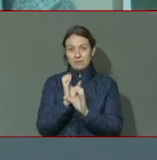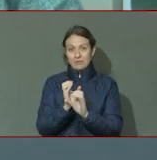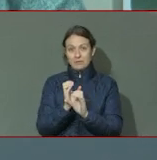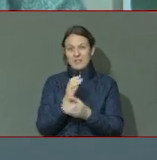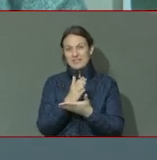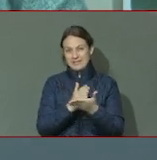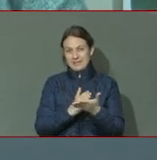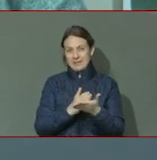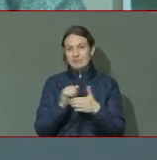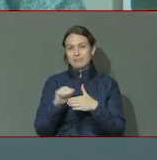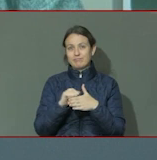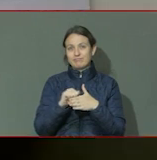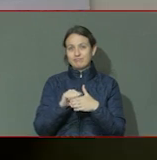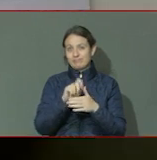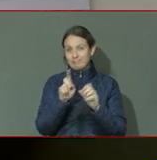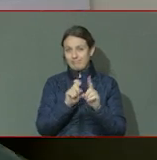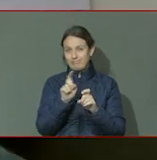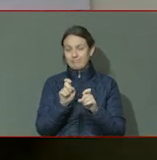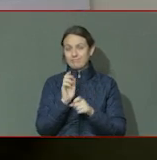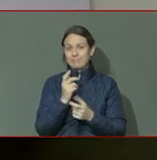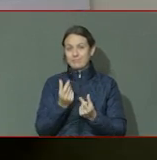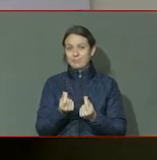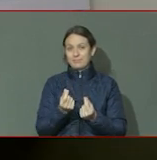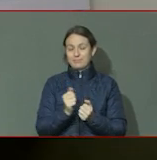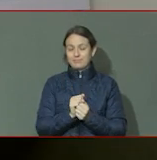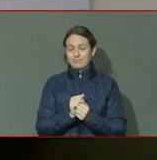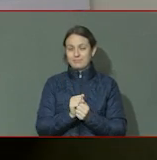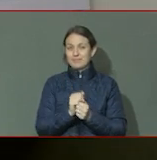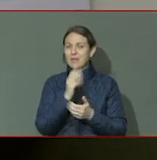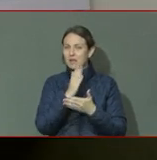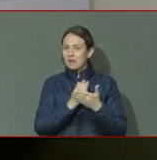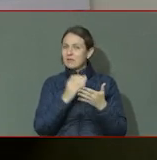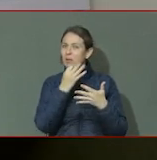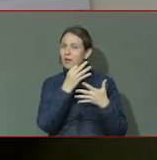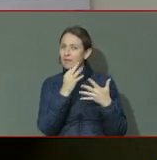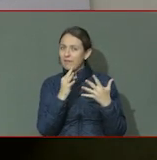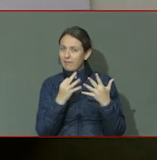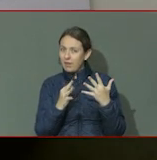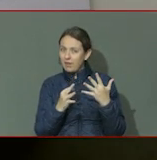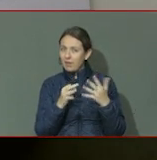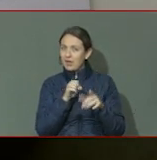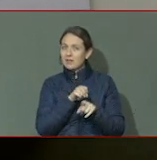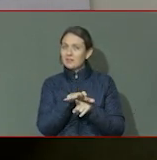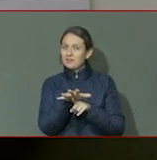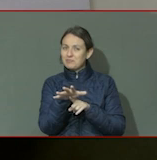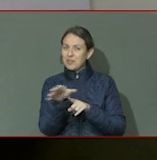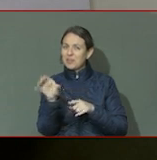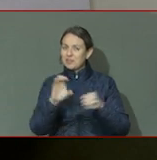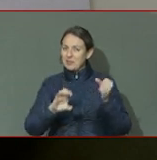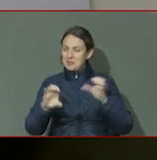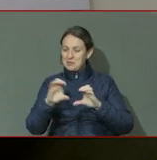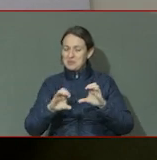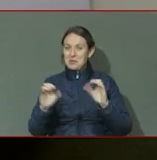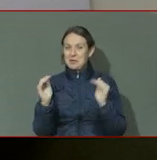also. You will see that there's some factors that influencing chemical equilibrium.